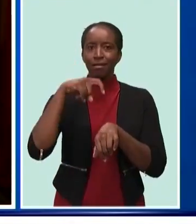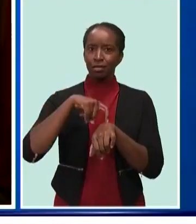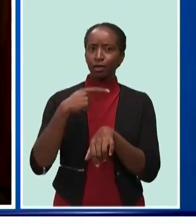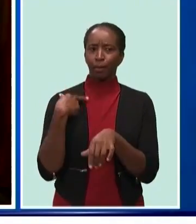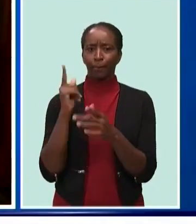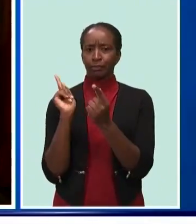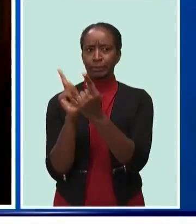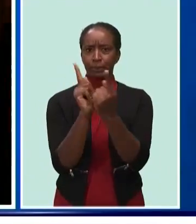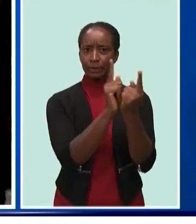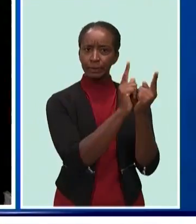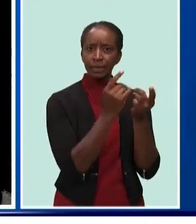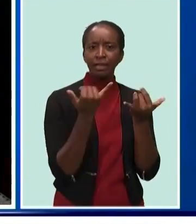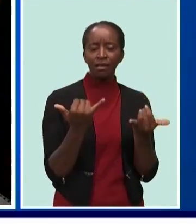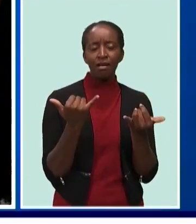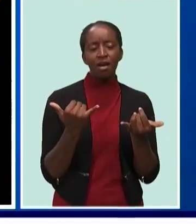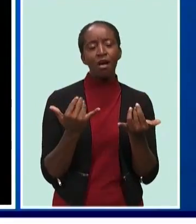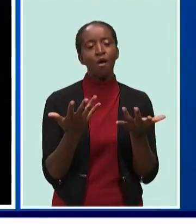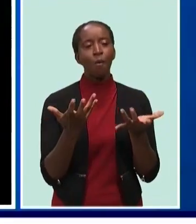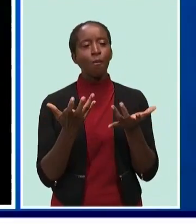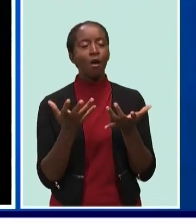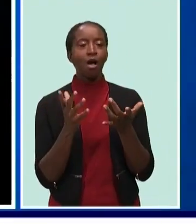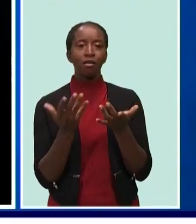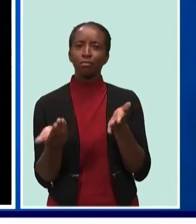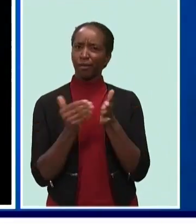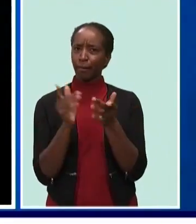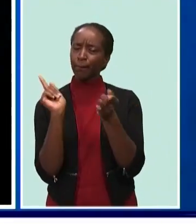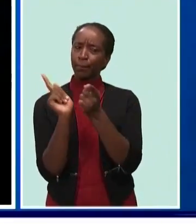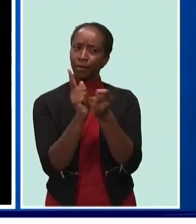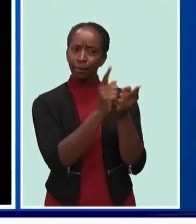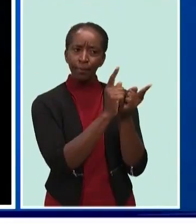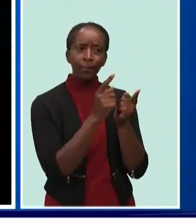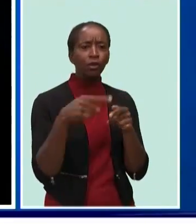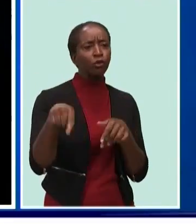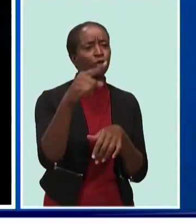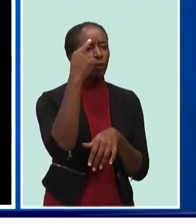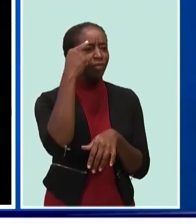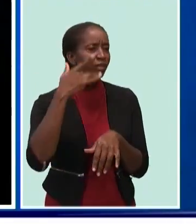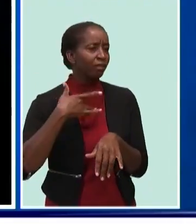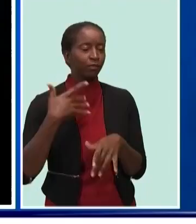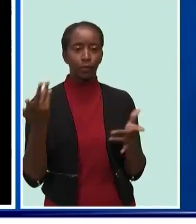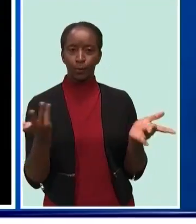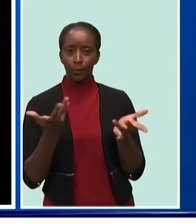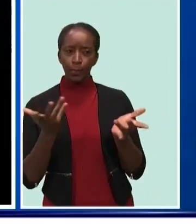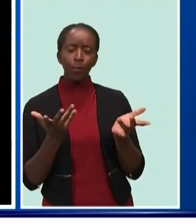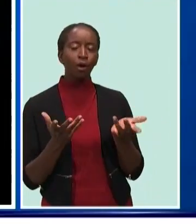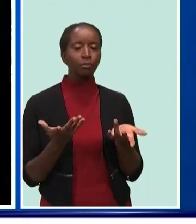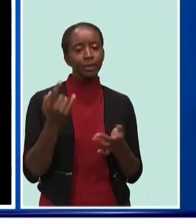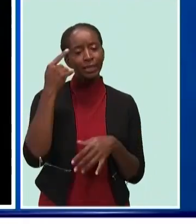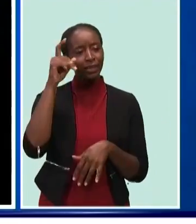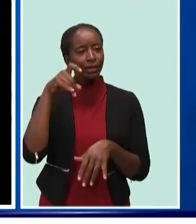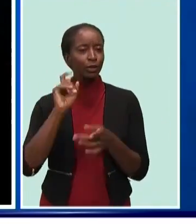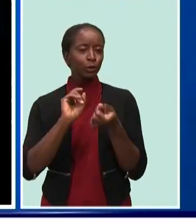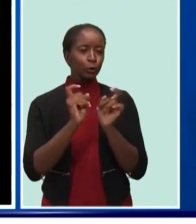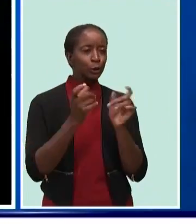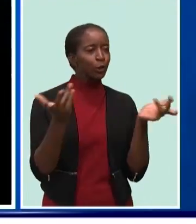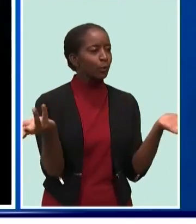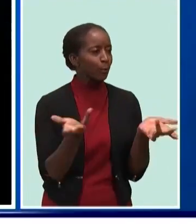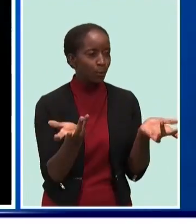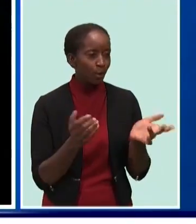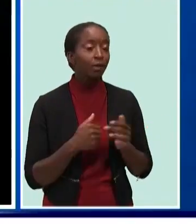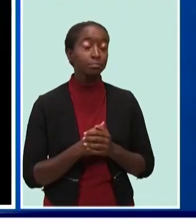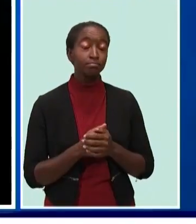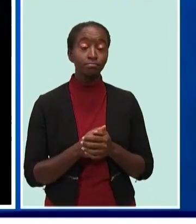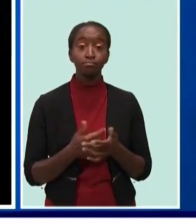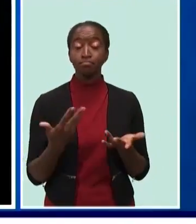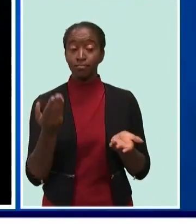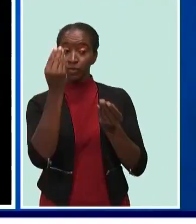firsthand from people, hear what their perspectives are, hear the changes that they feel that need to happen, and at the same time I need to share where we